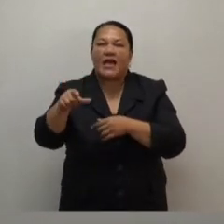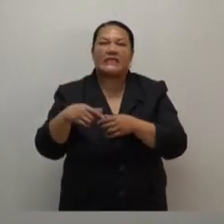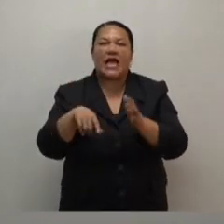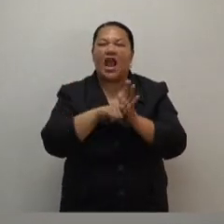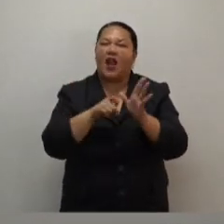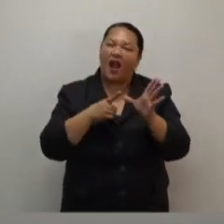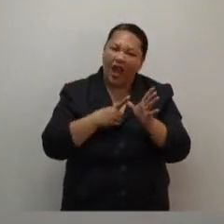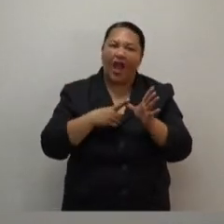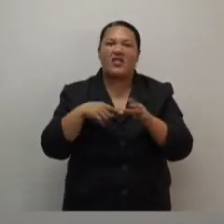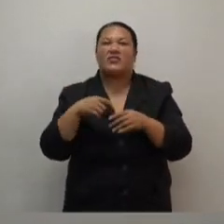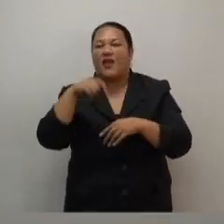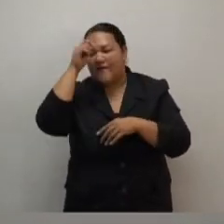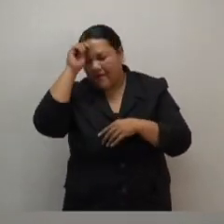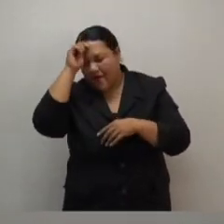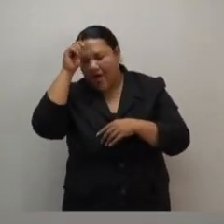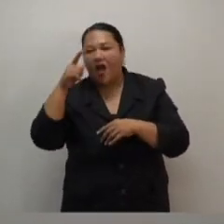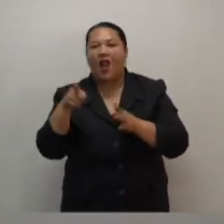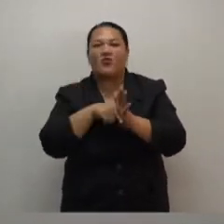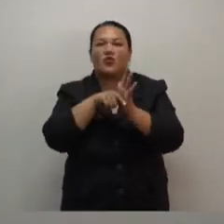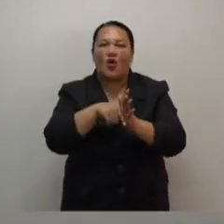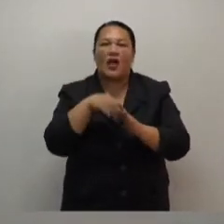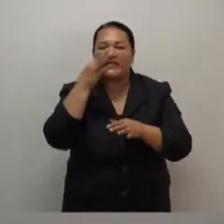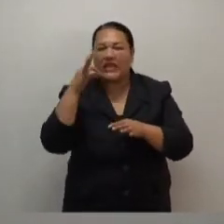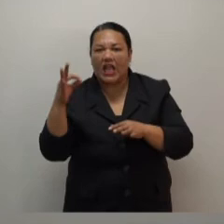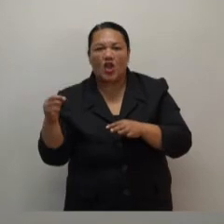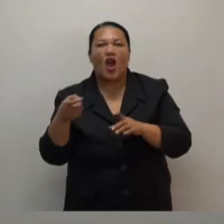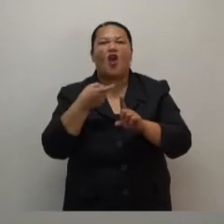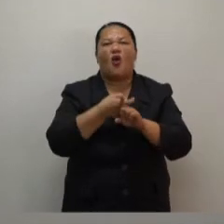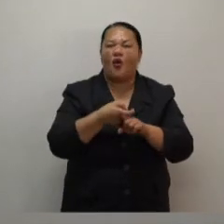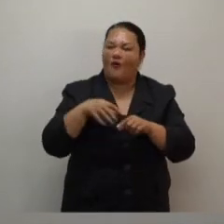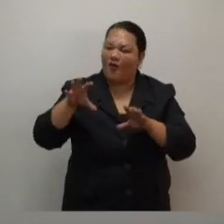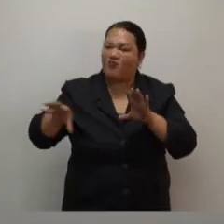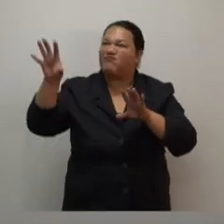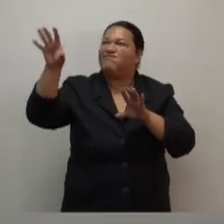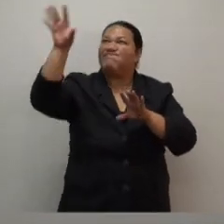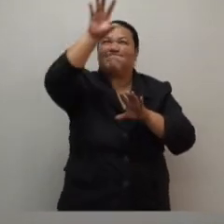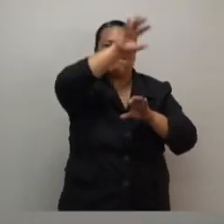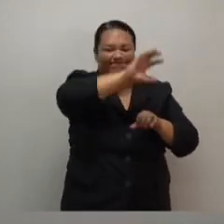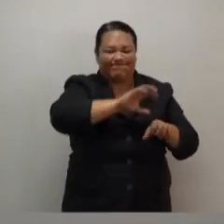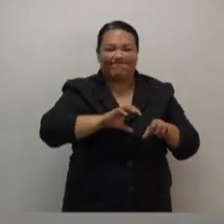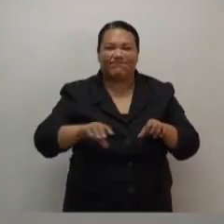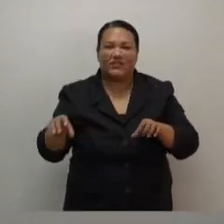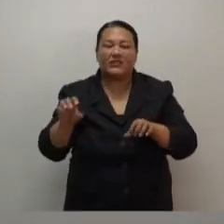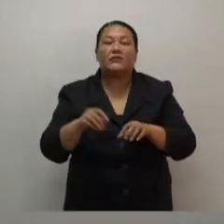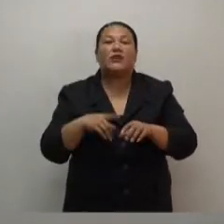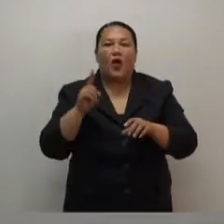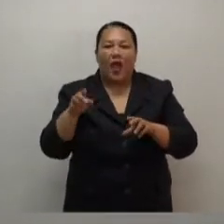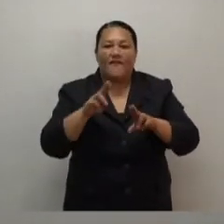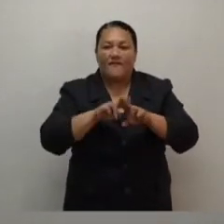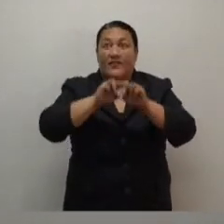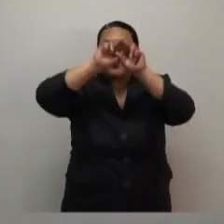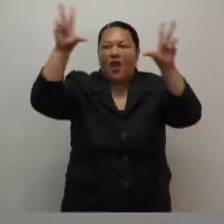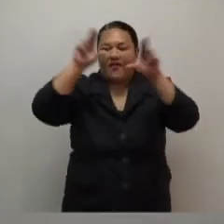Mba, Lotoka, Nandi, Singatoka, Korovo, Navua, Nosori, Nasinu, Suva. These are the actual BDM